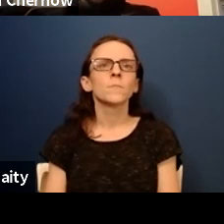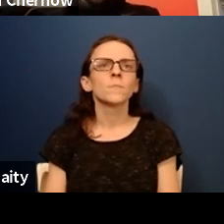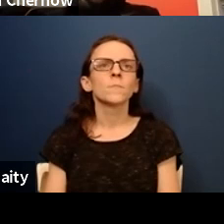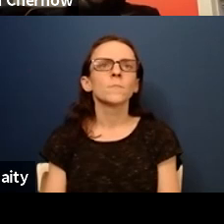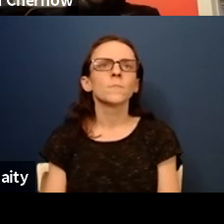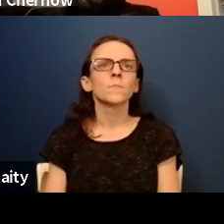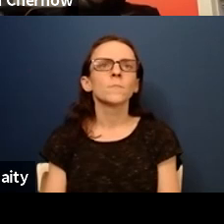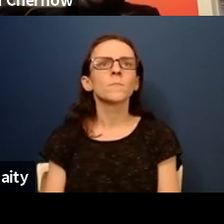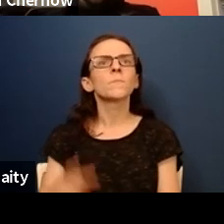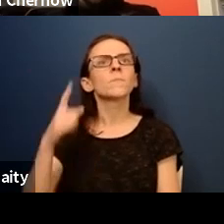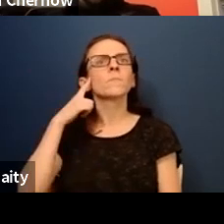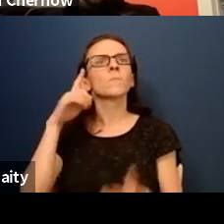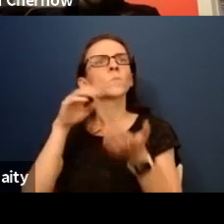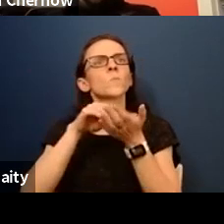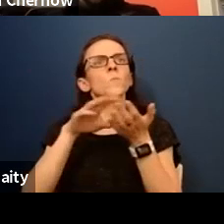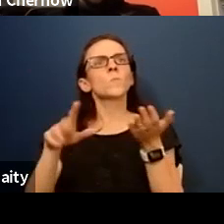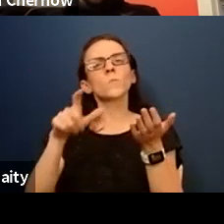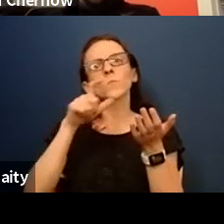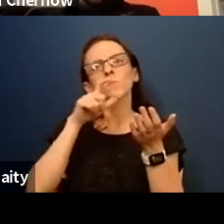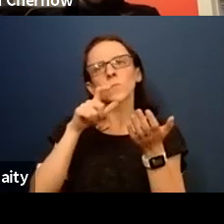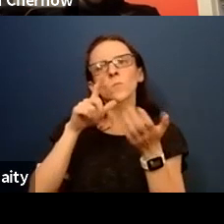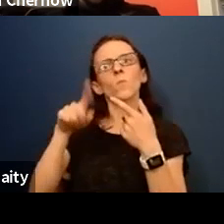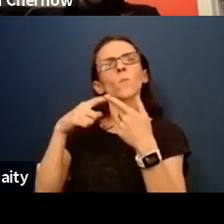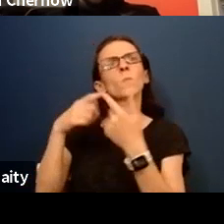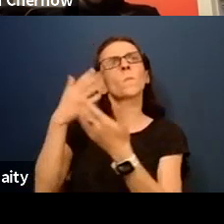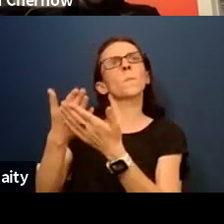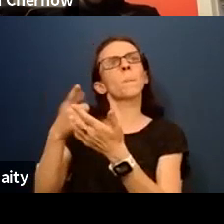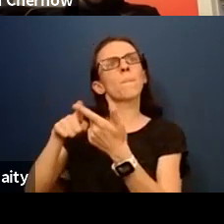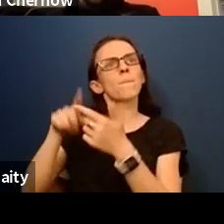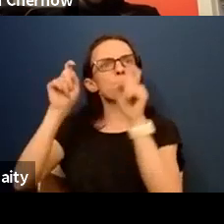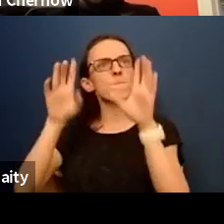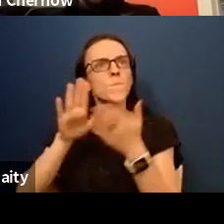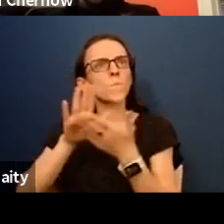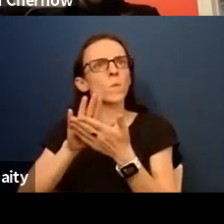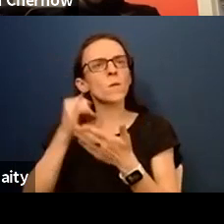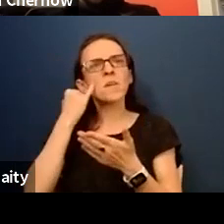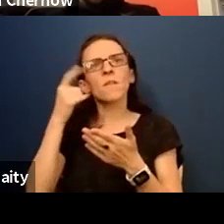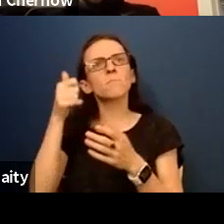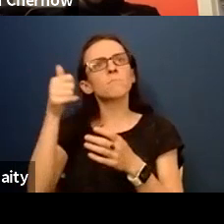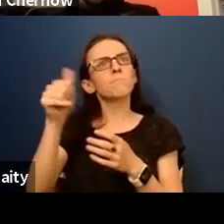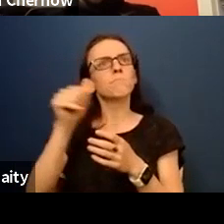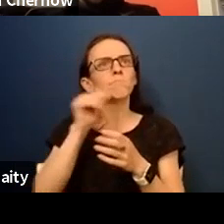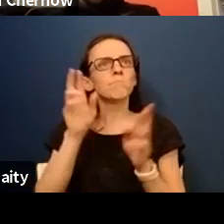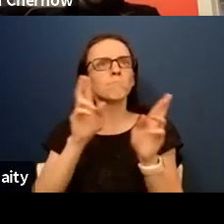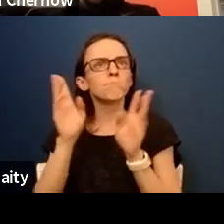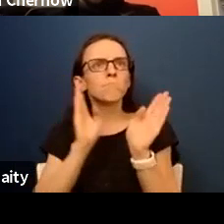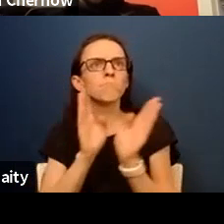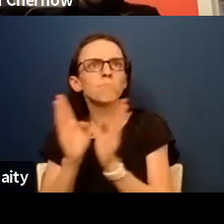So for students who are getting to the exam school, if they're not prepared well or if not capable enough to